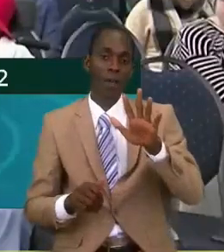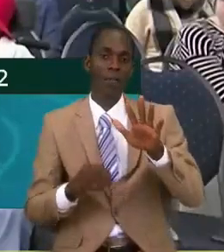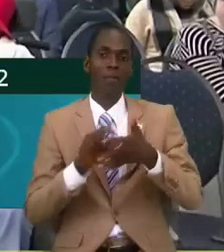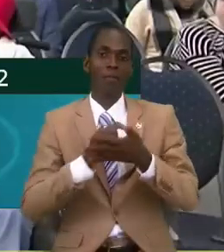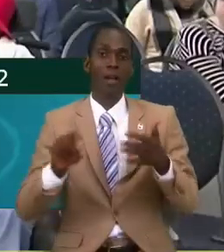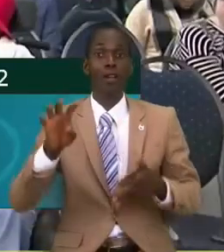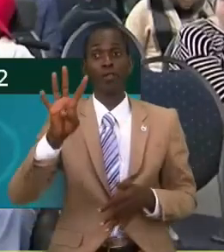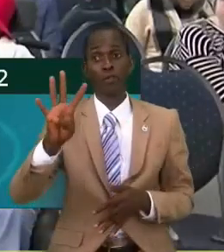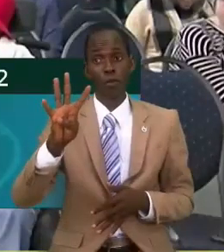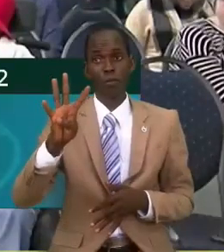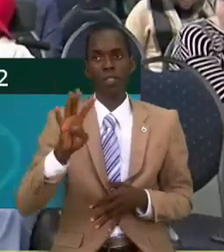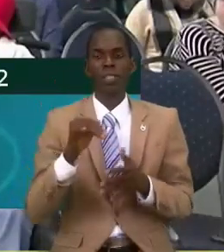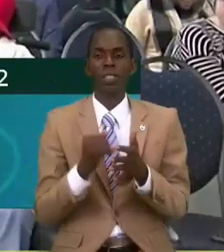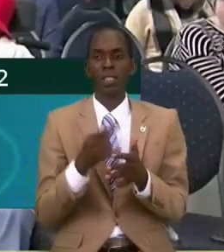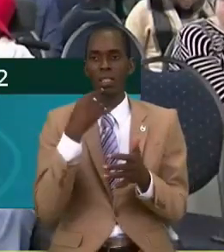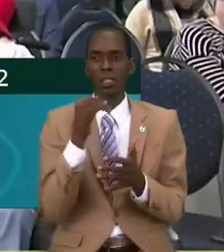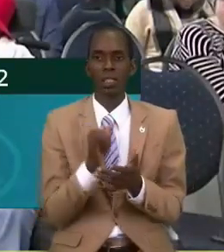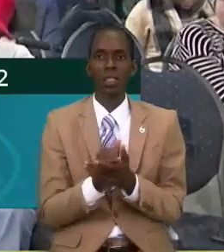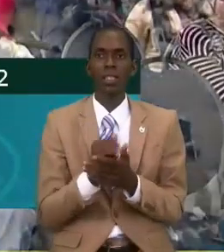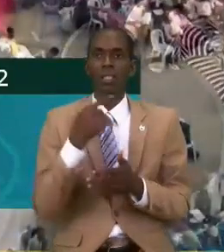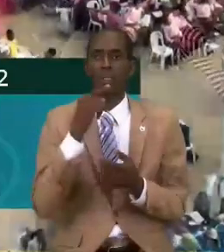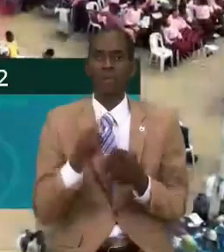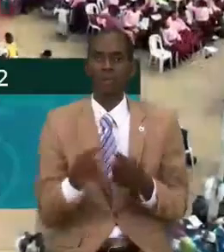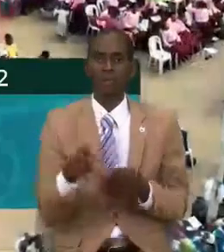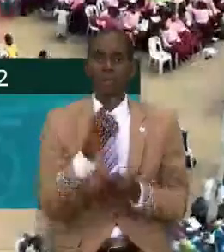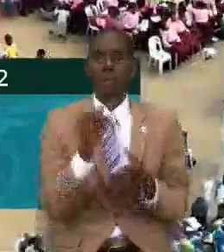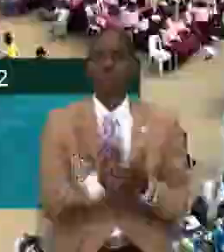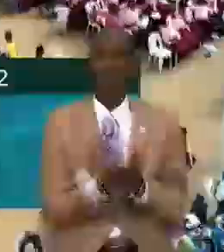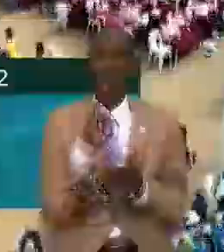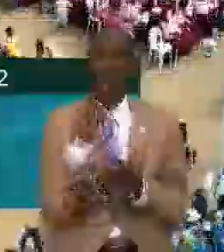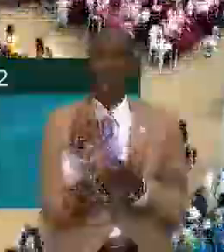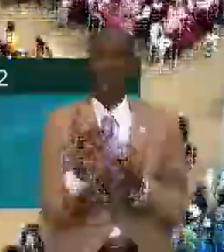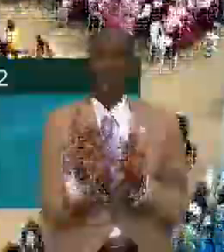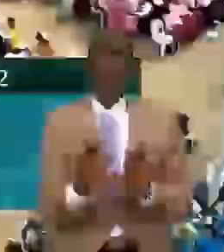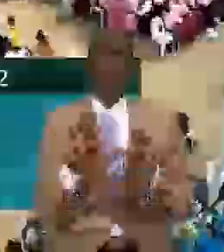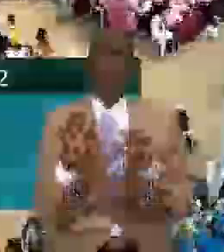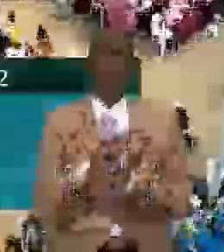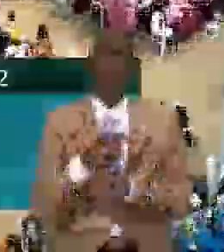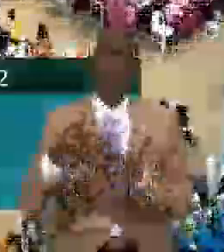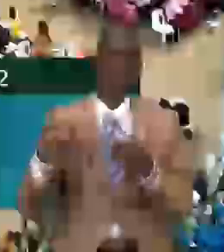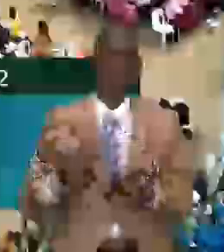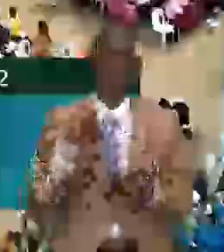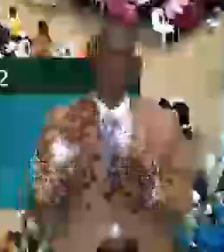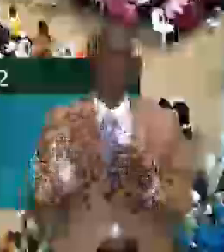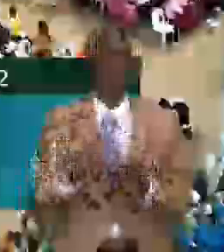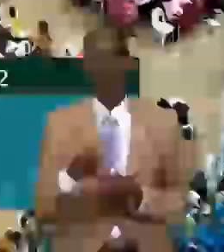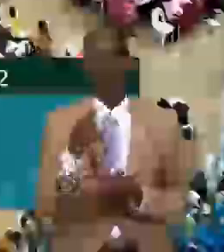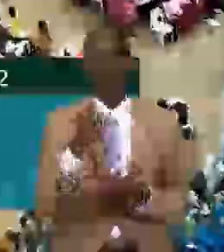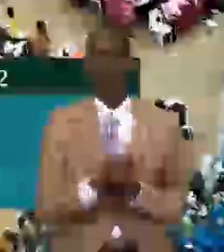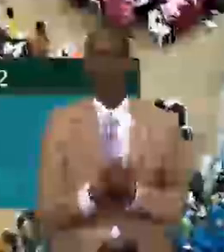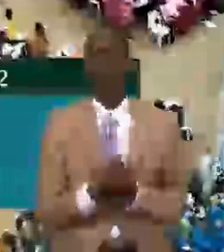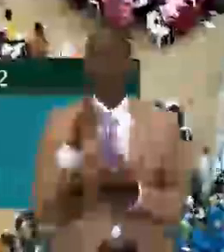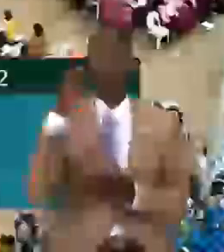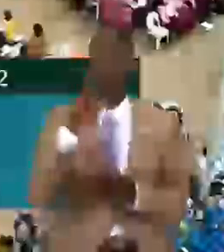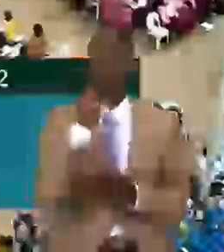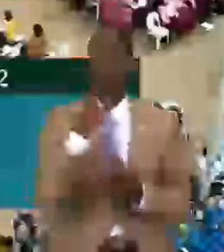of a fearful heart. Say to them. He's talking to somebody. He said, go and say to